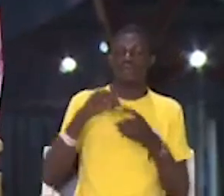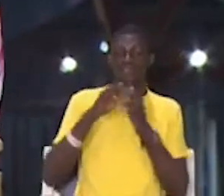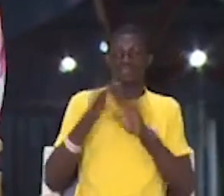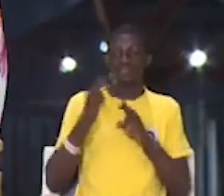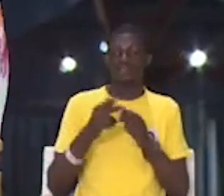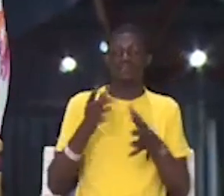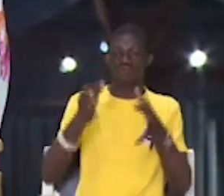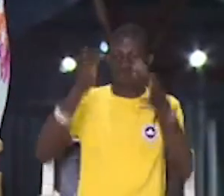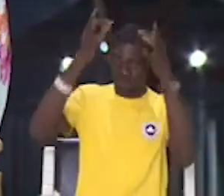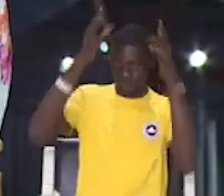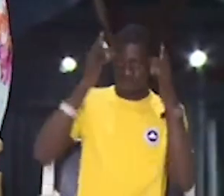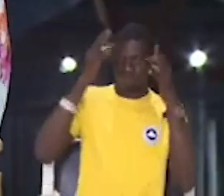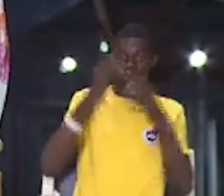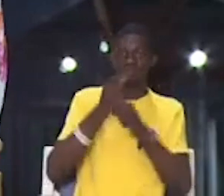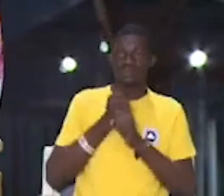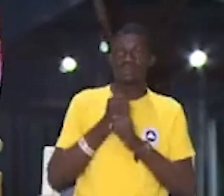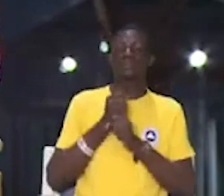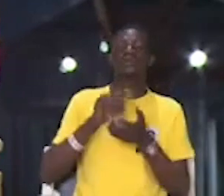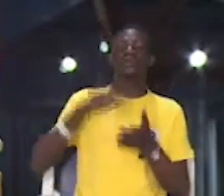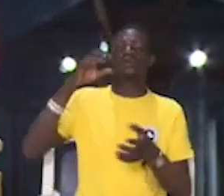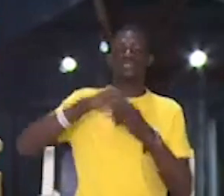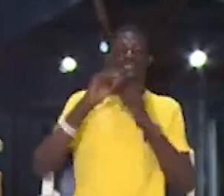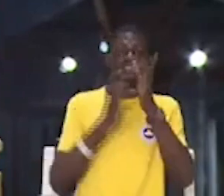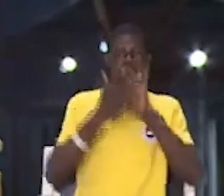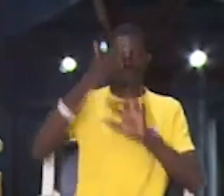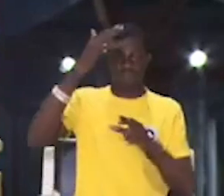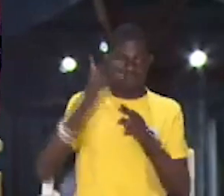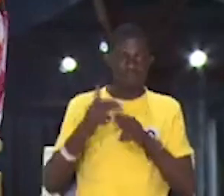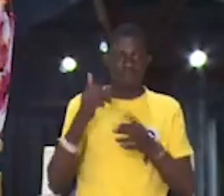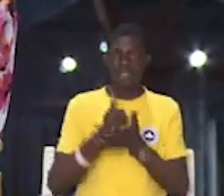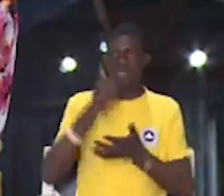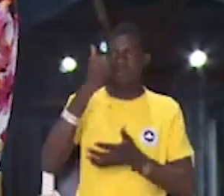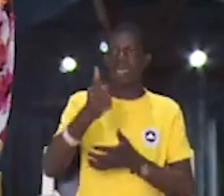of glory in Jesus' mighty name.